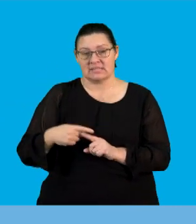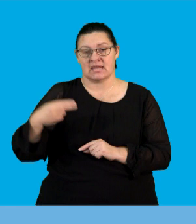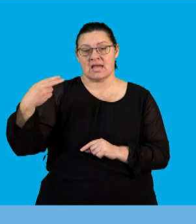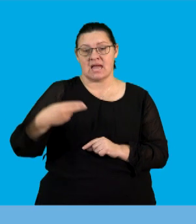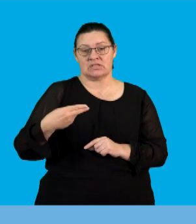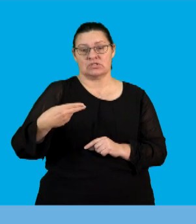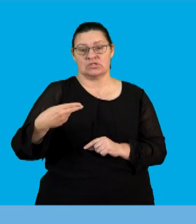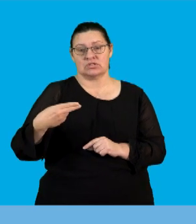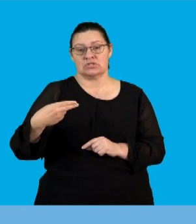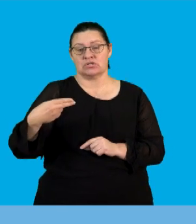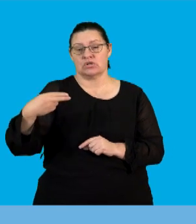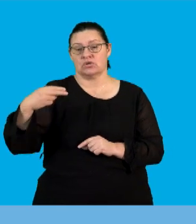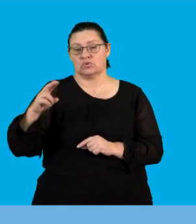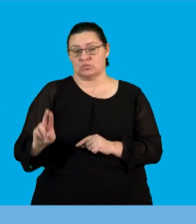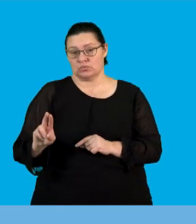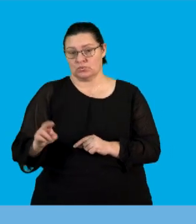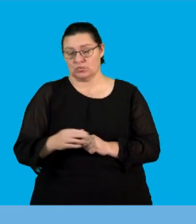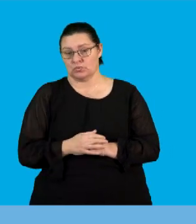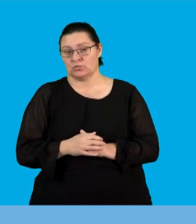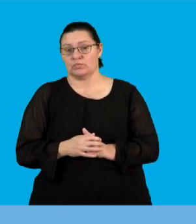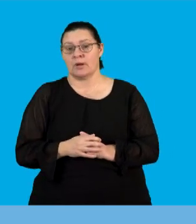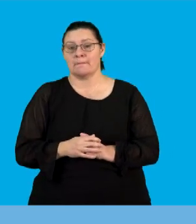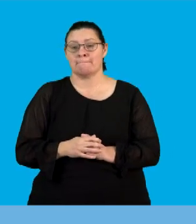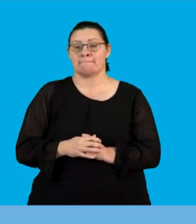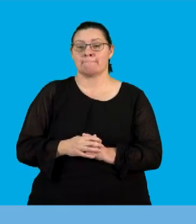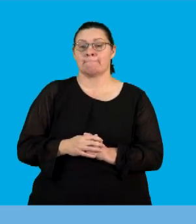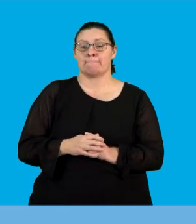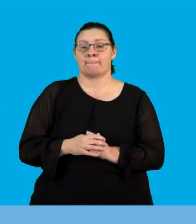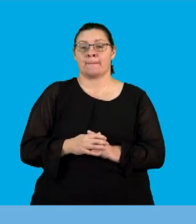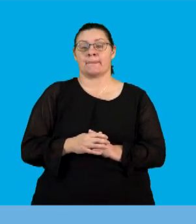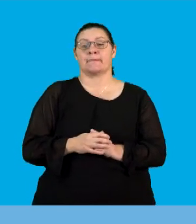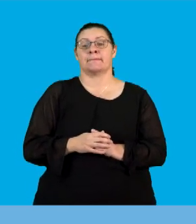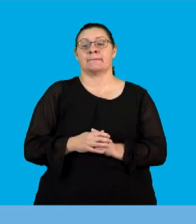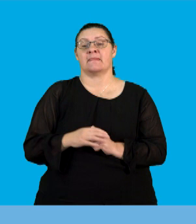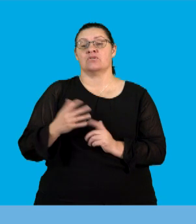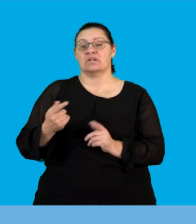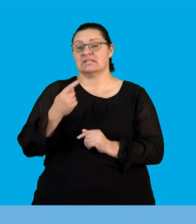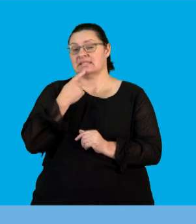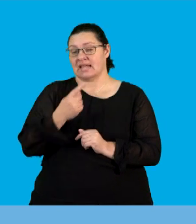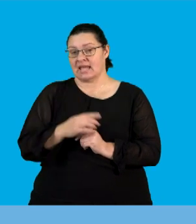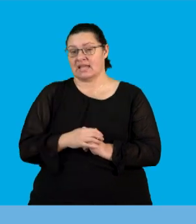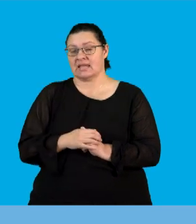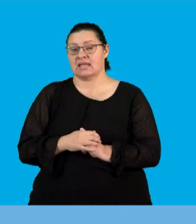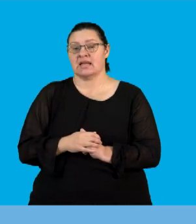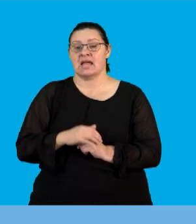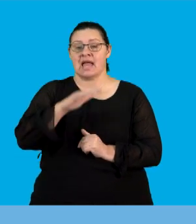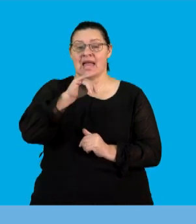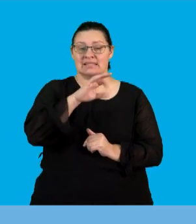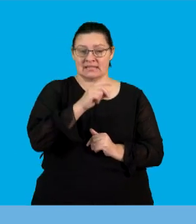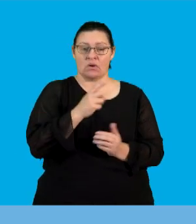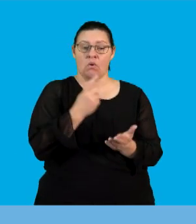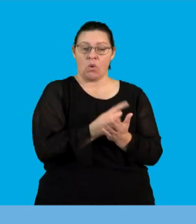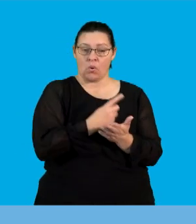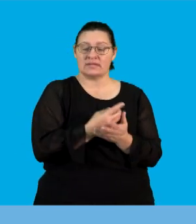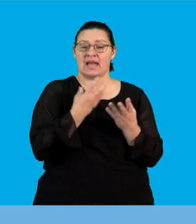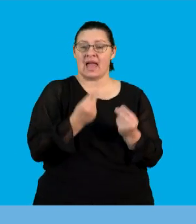plus H2 gas. So now, let's check. We are saying that the acid always has